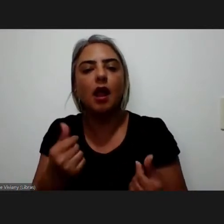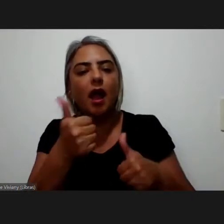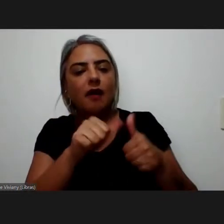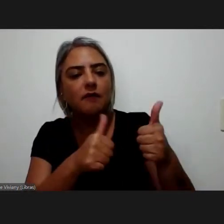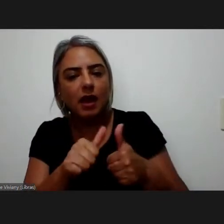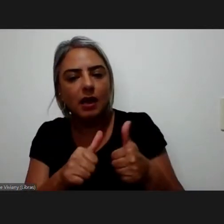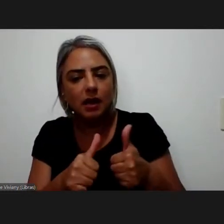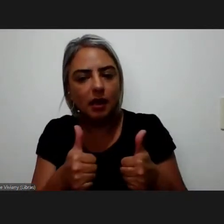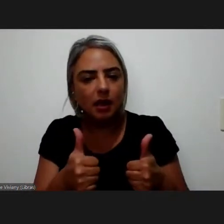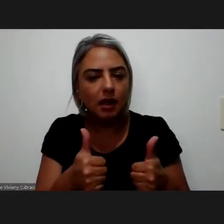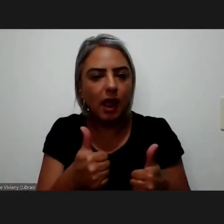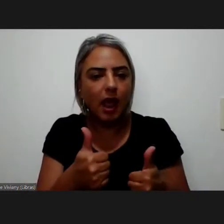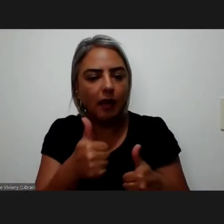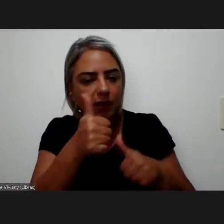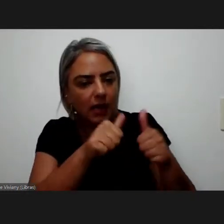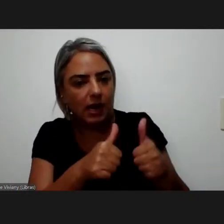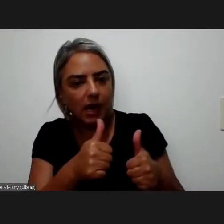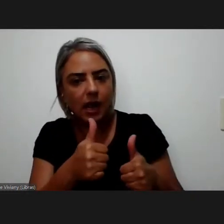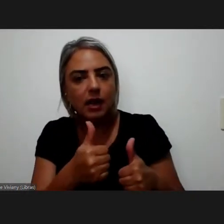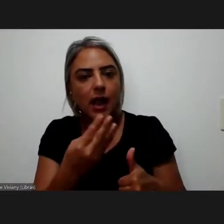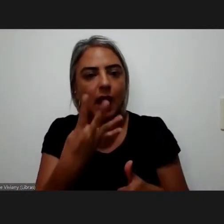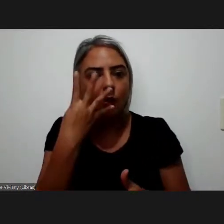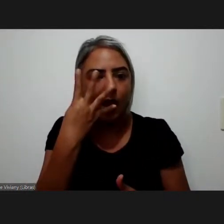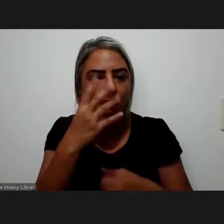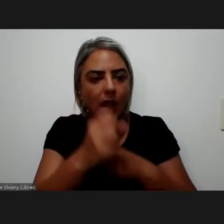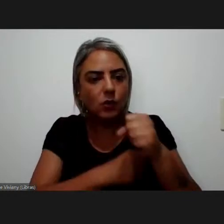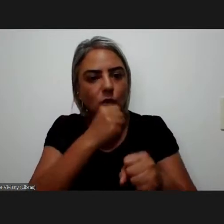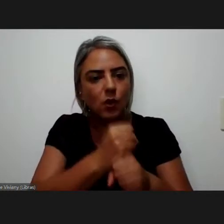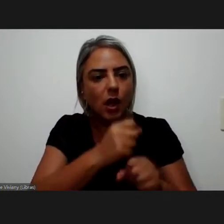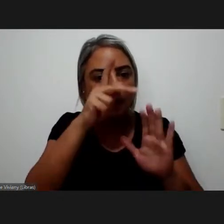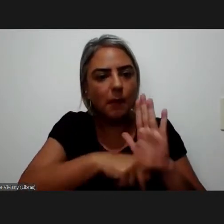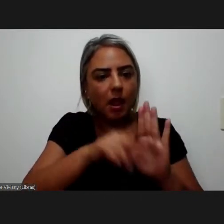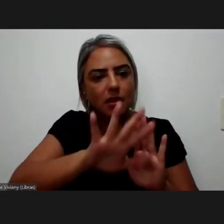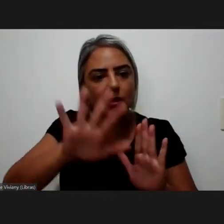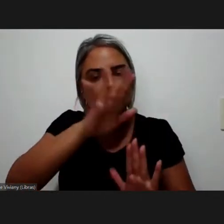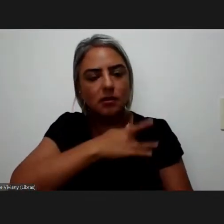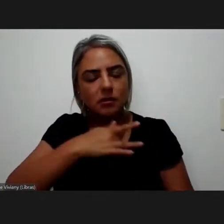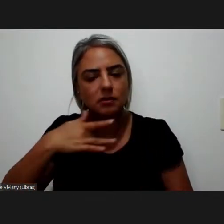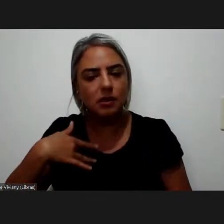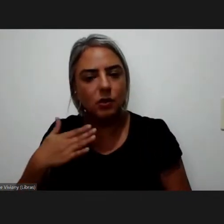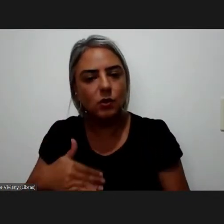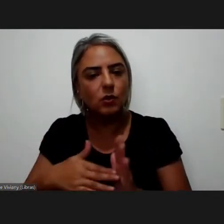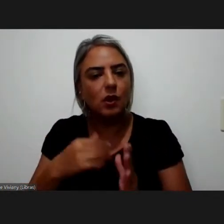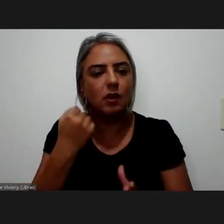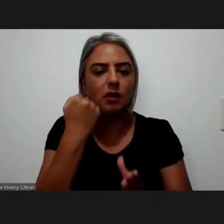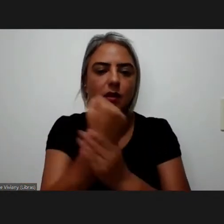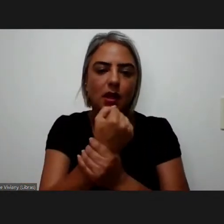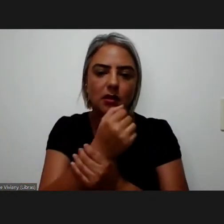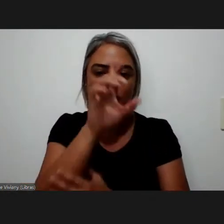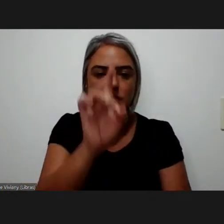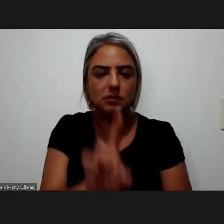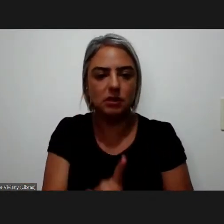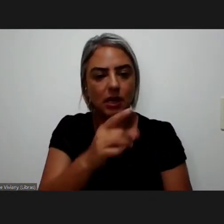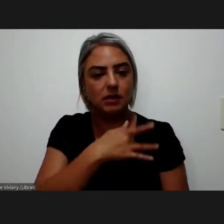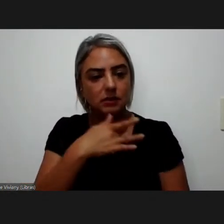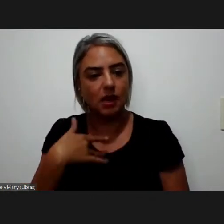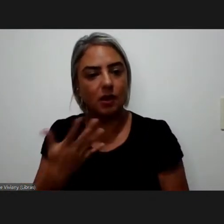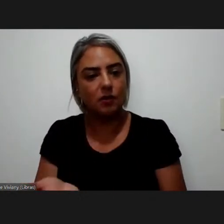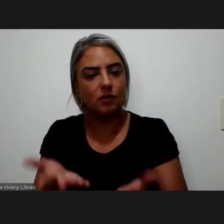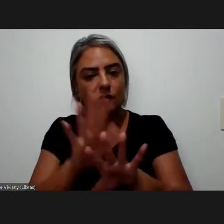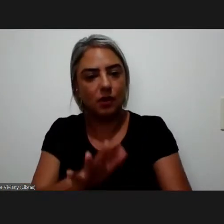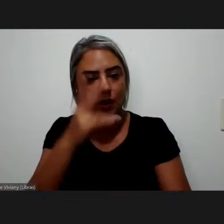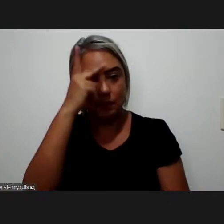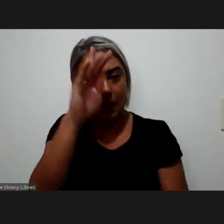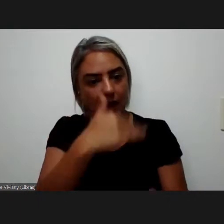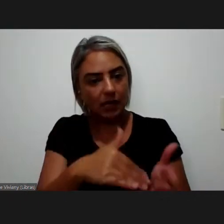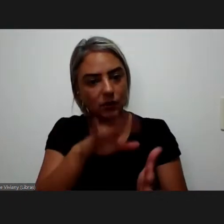evaluating at each 4 years the national plan, national health plan. All of that to guarantee the right to health,